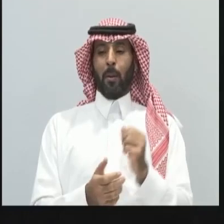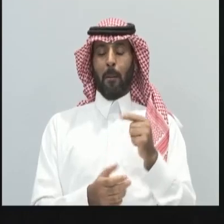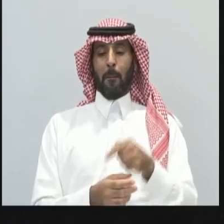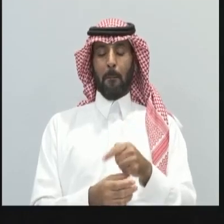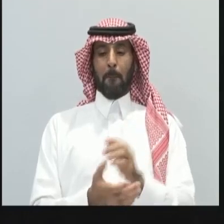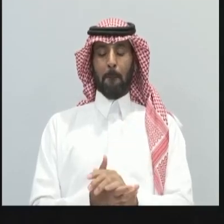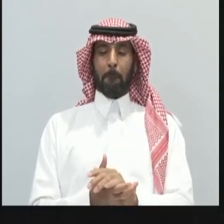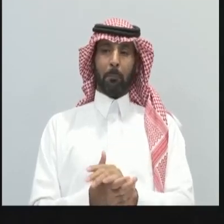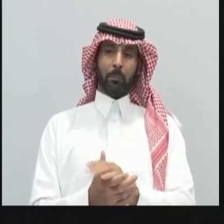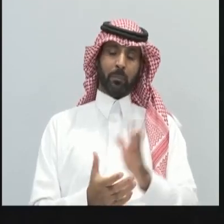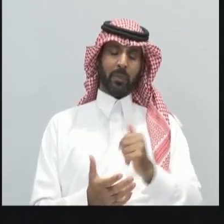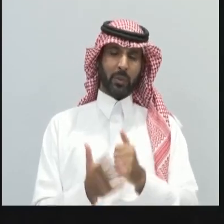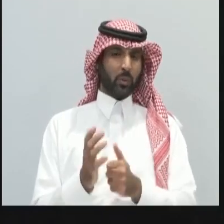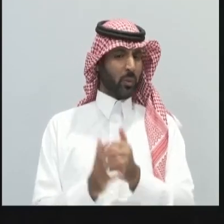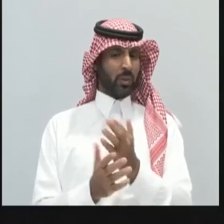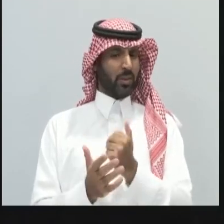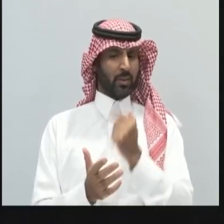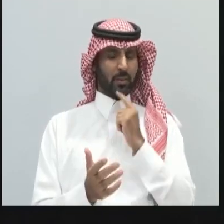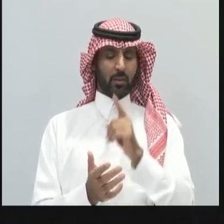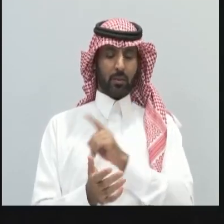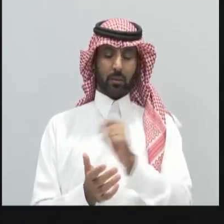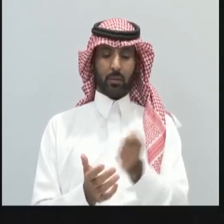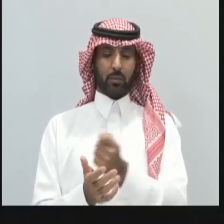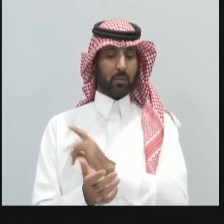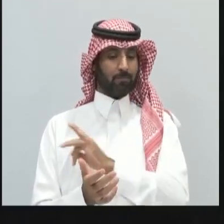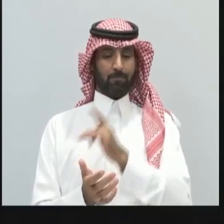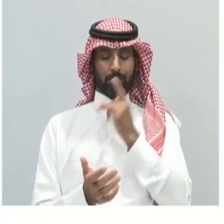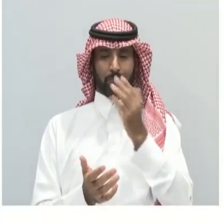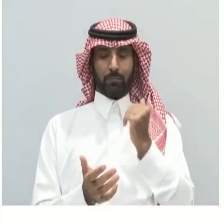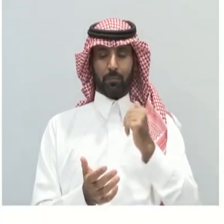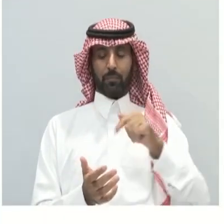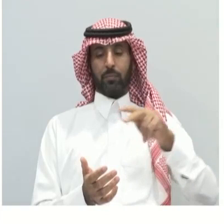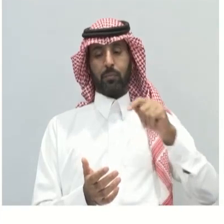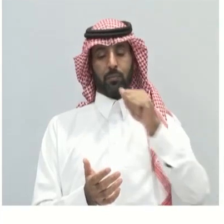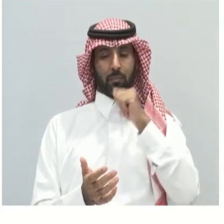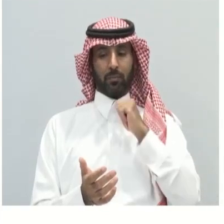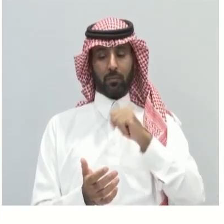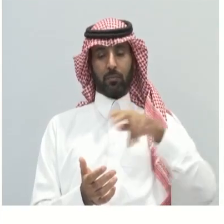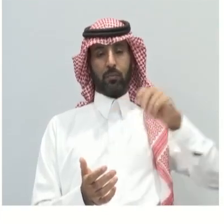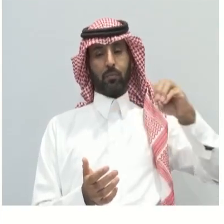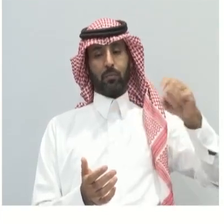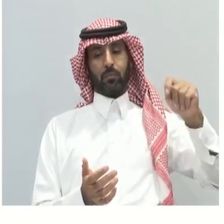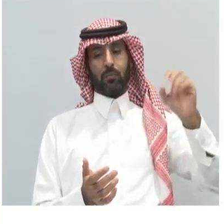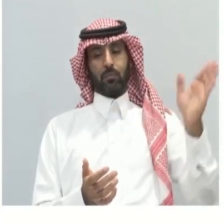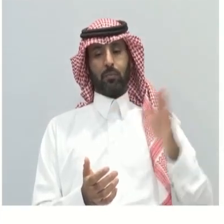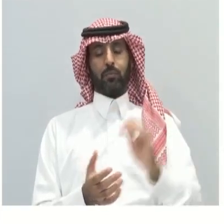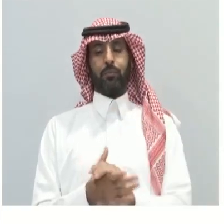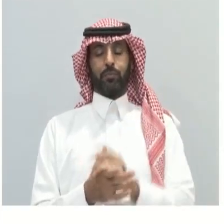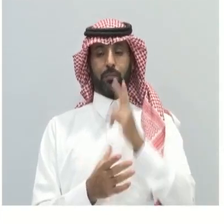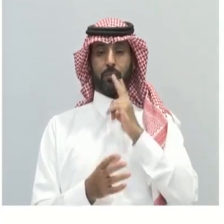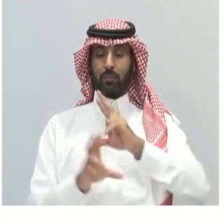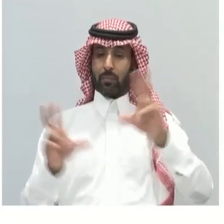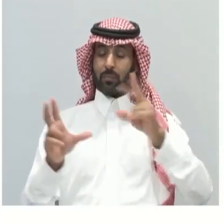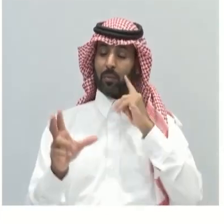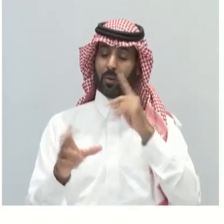not possible, just write not possible. We have some examples here. The actor read the lines